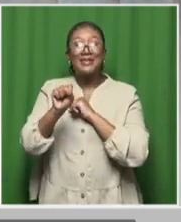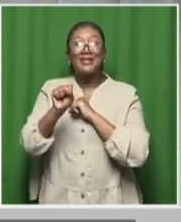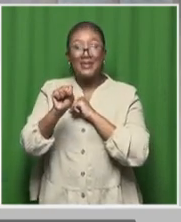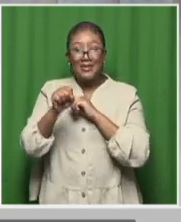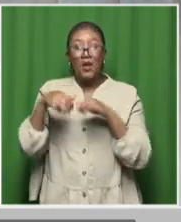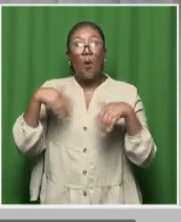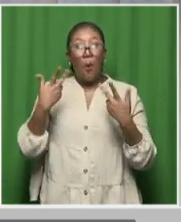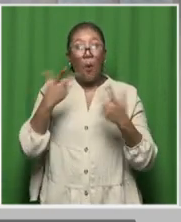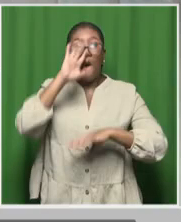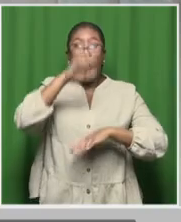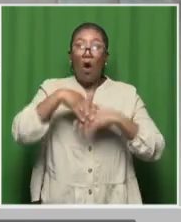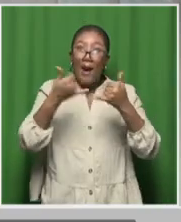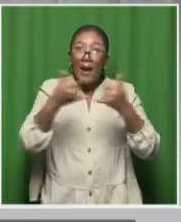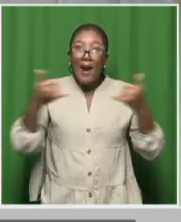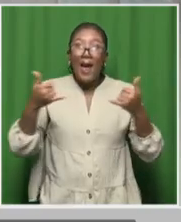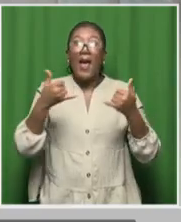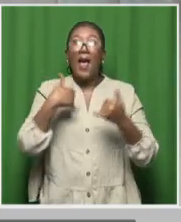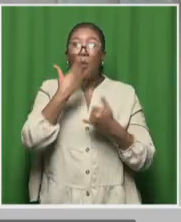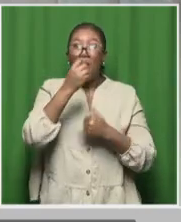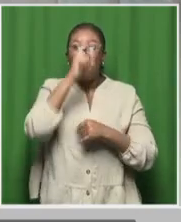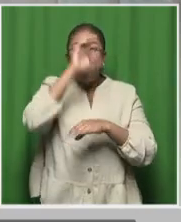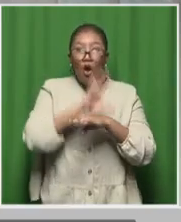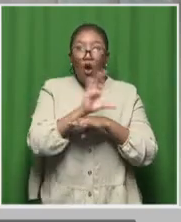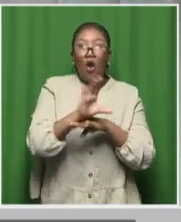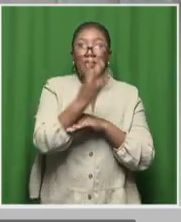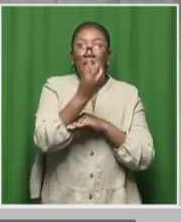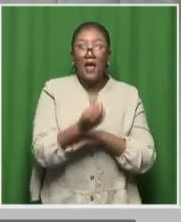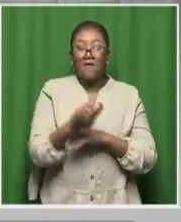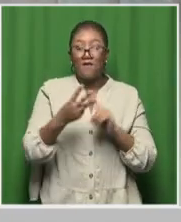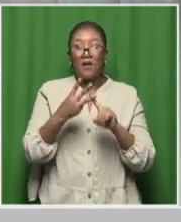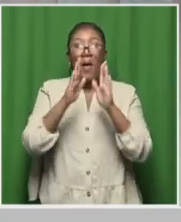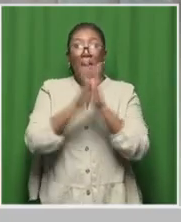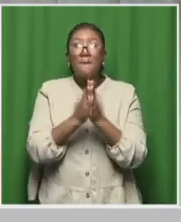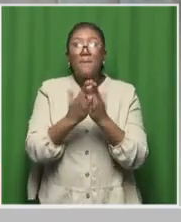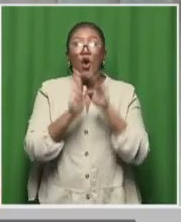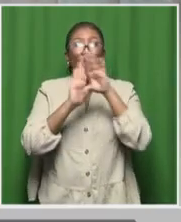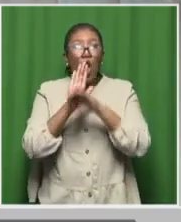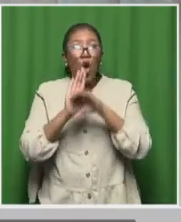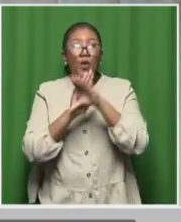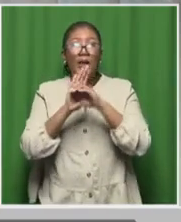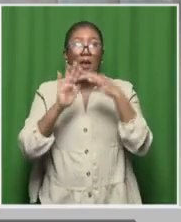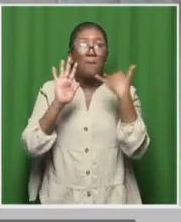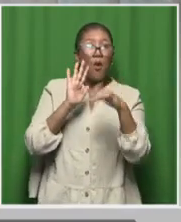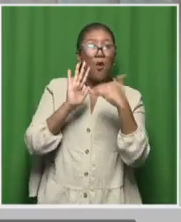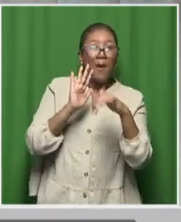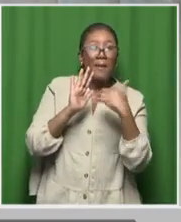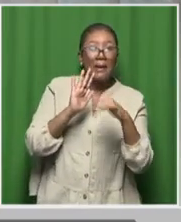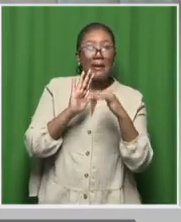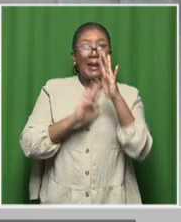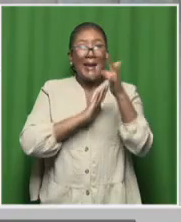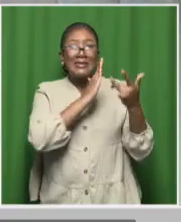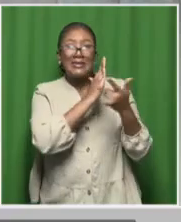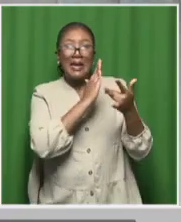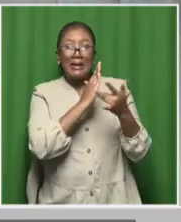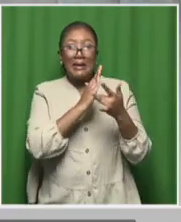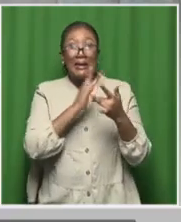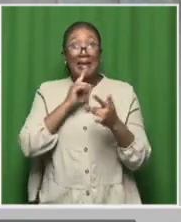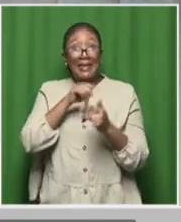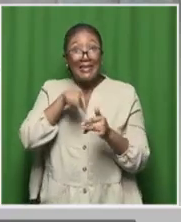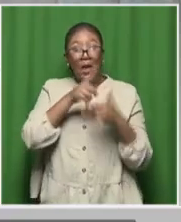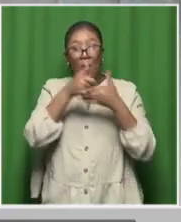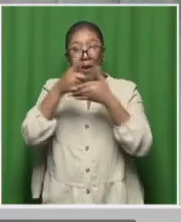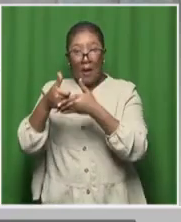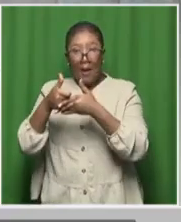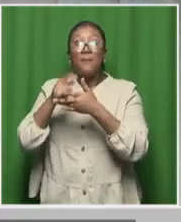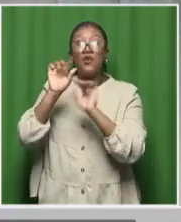like online courses like what we have at Z our coding boot camps what we run at Z so these kind of things I was going to like you know help you meet that